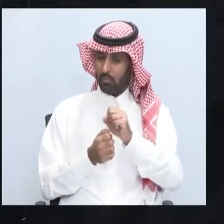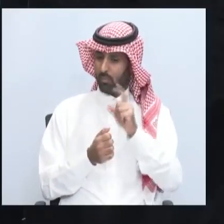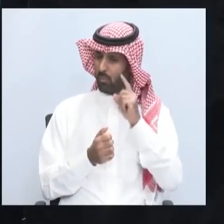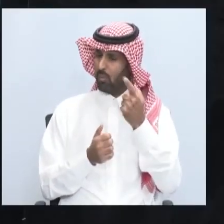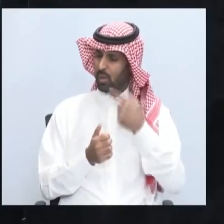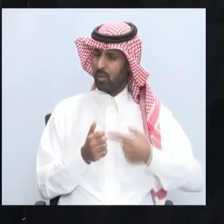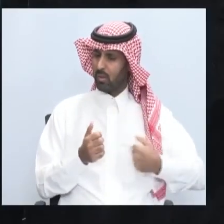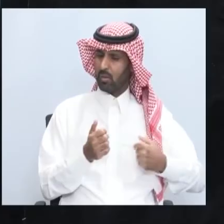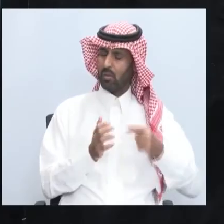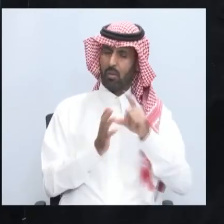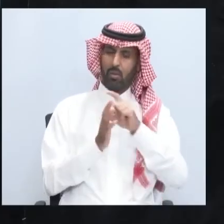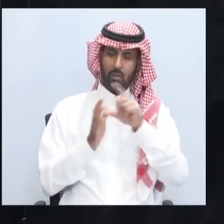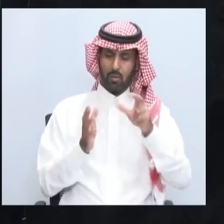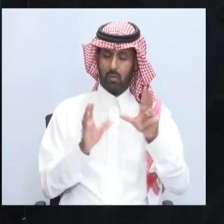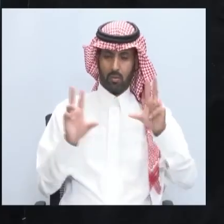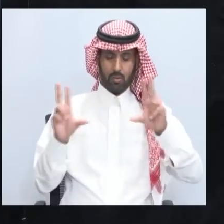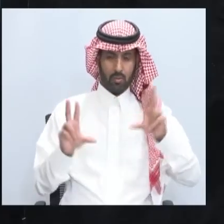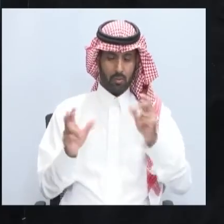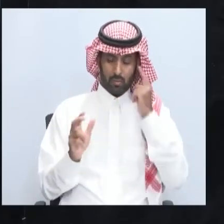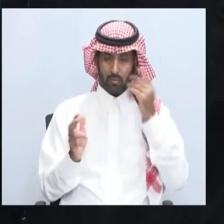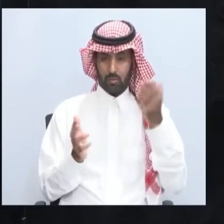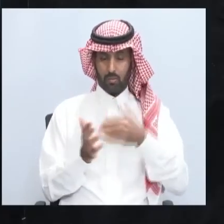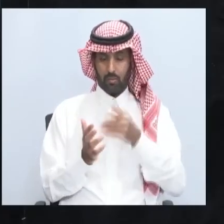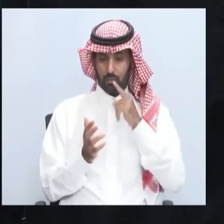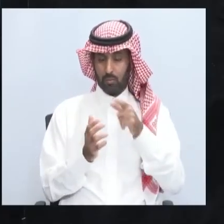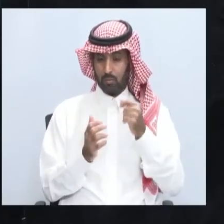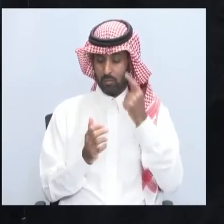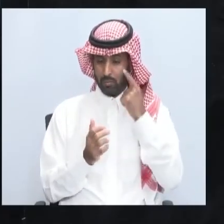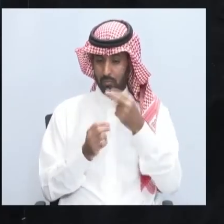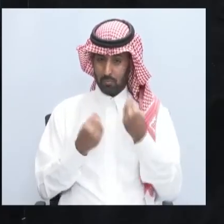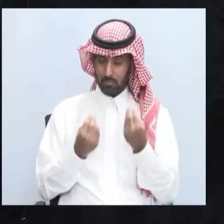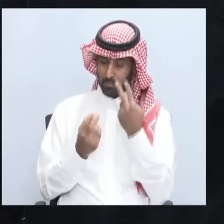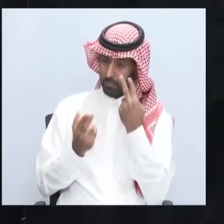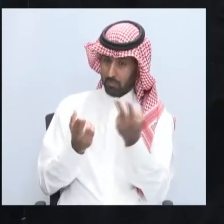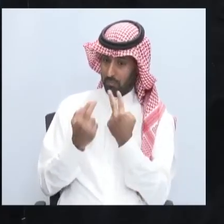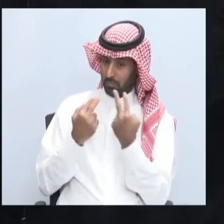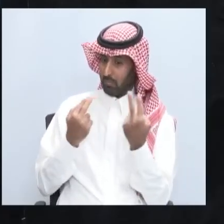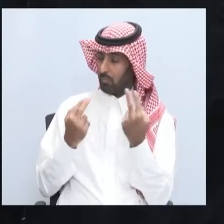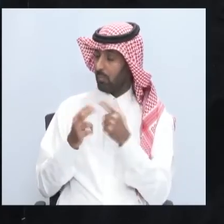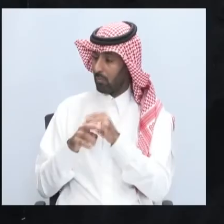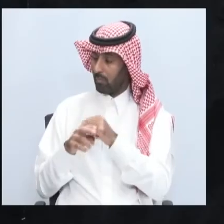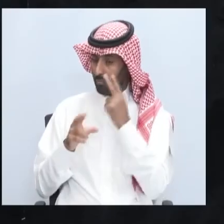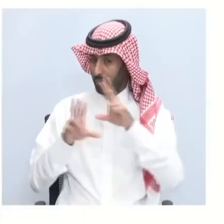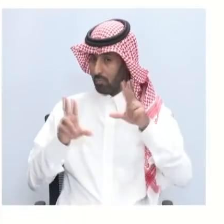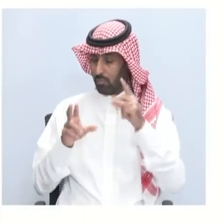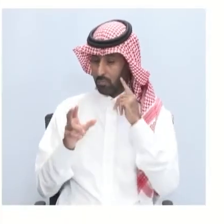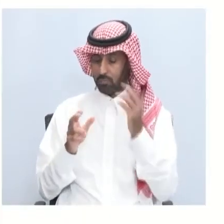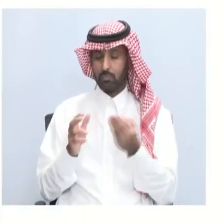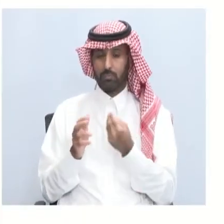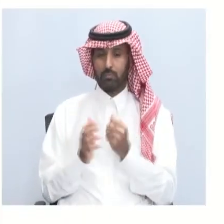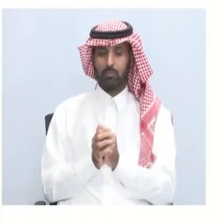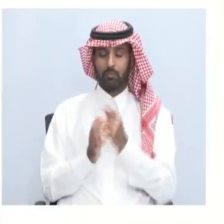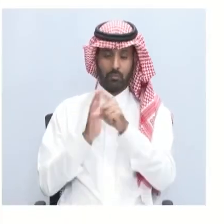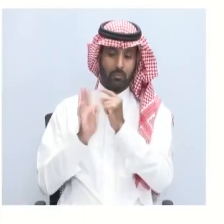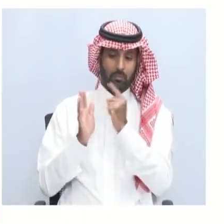the name of the program. And remember to make it attract people to watch it, the name or the